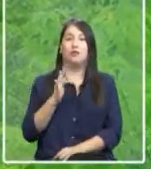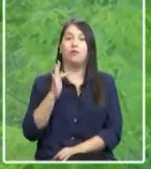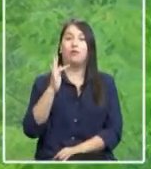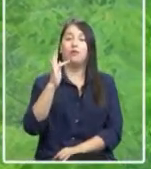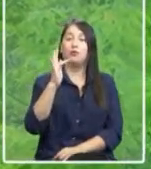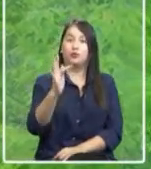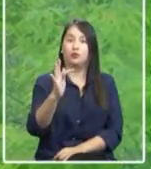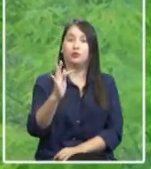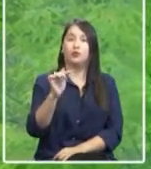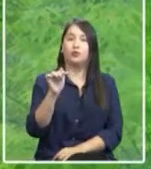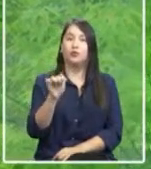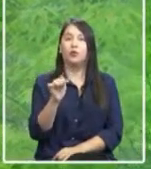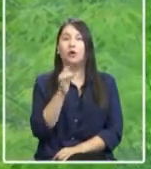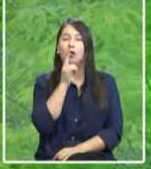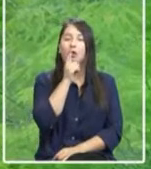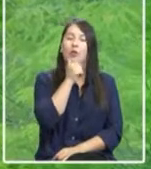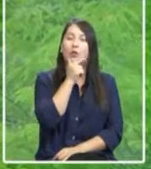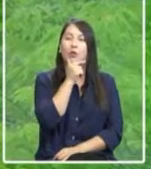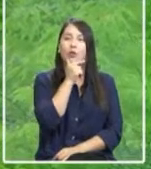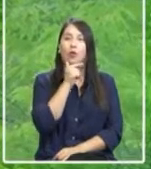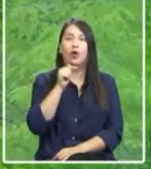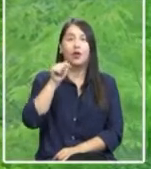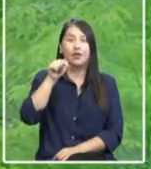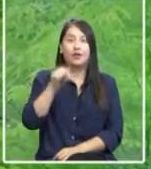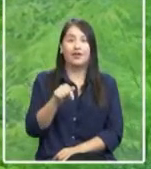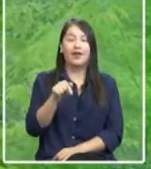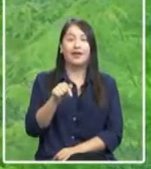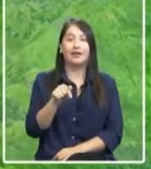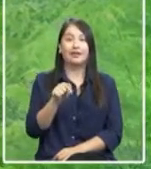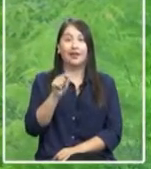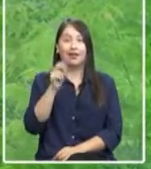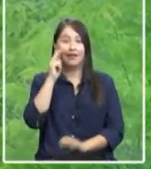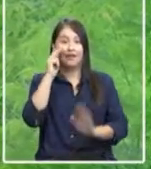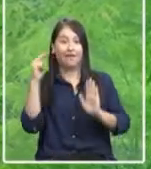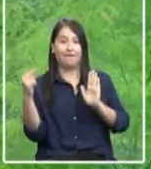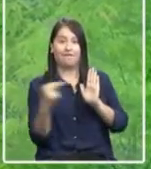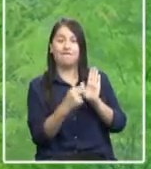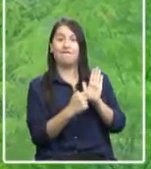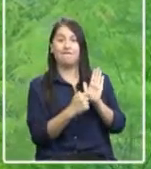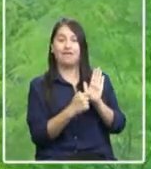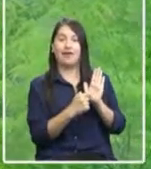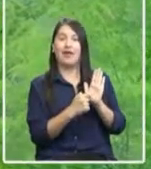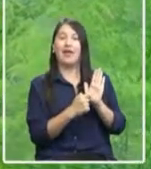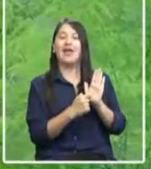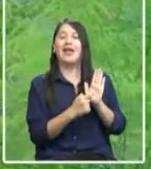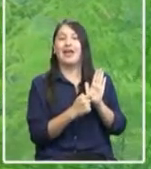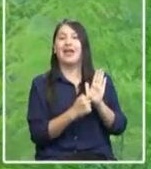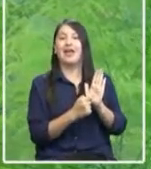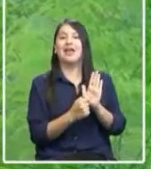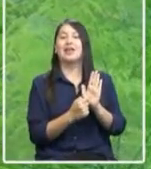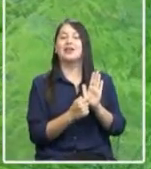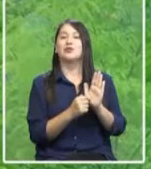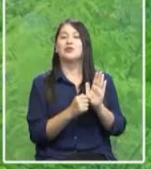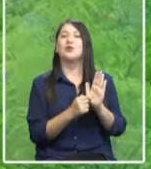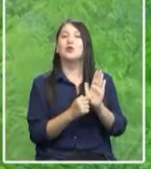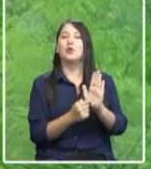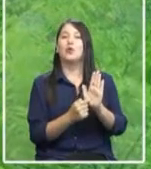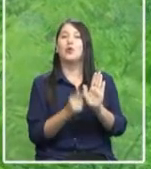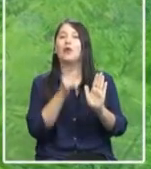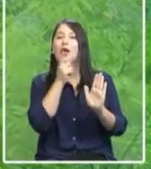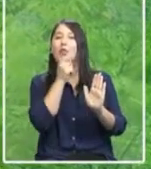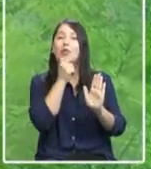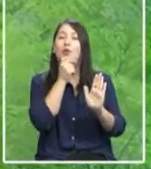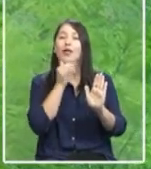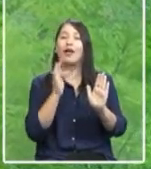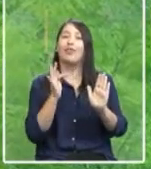image of the uncertainty of the future. So how do we face it when we know so much about our past and